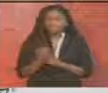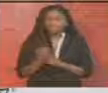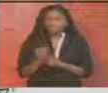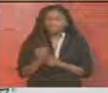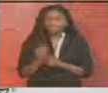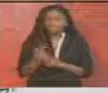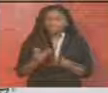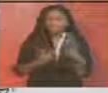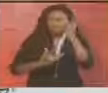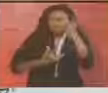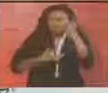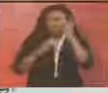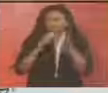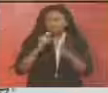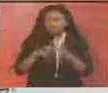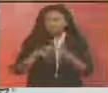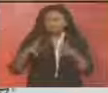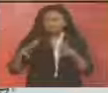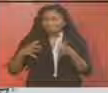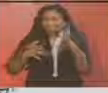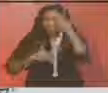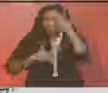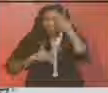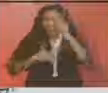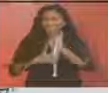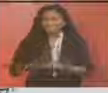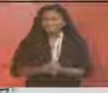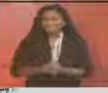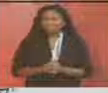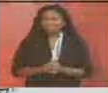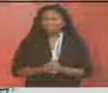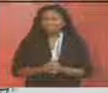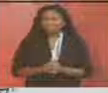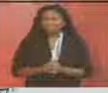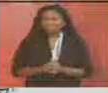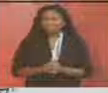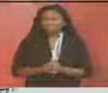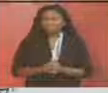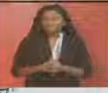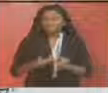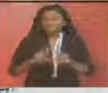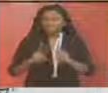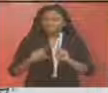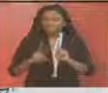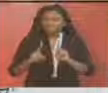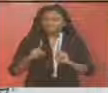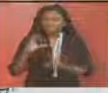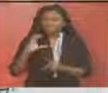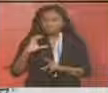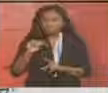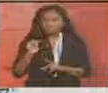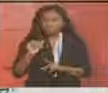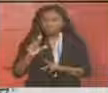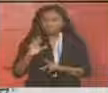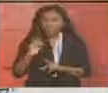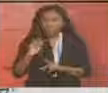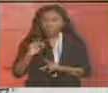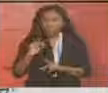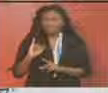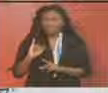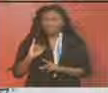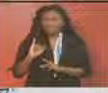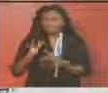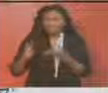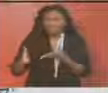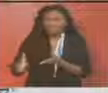hotspots. St. Patrick has very low number of cases. Where we want to focus is we want to focus on Caroni in the middle. So we're seeing orange